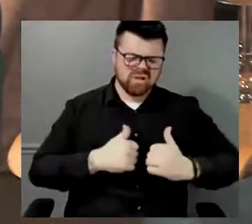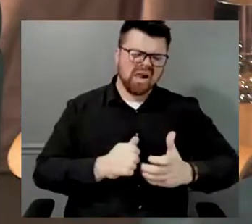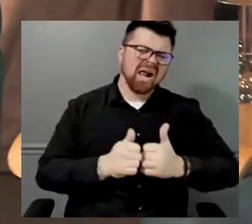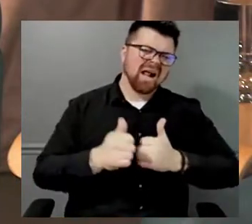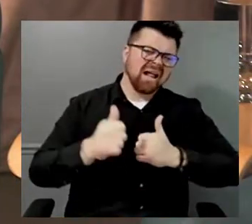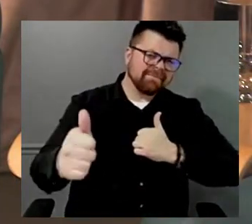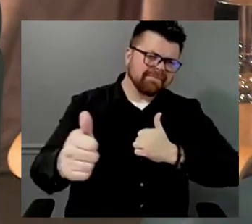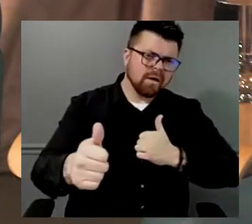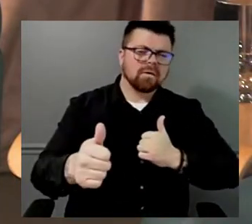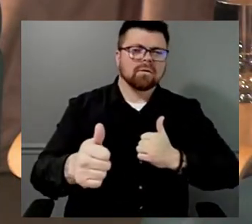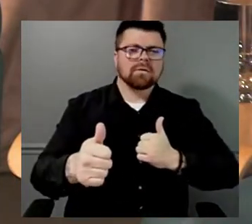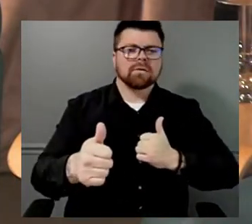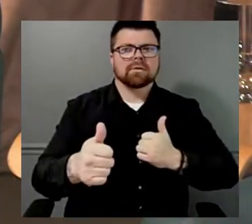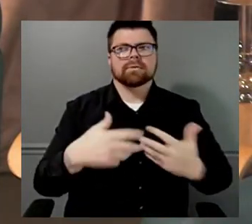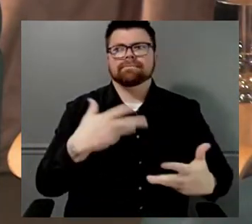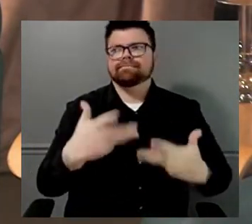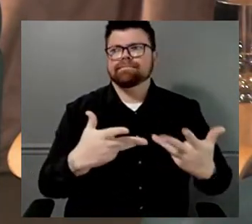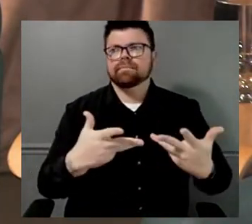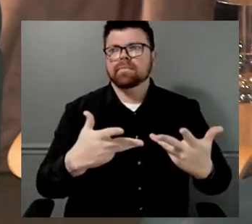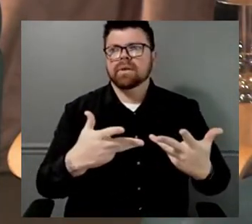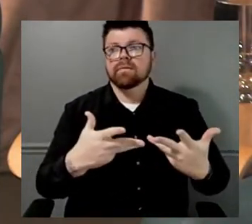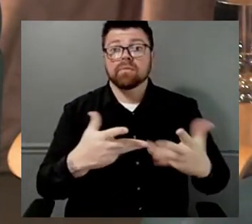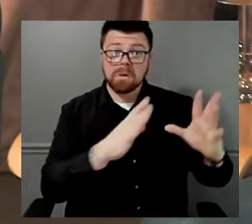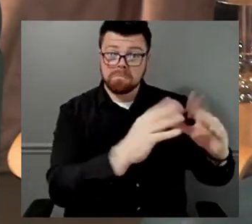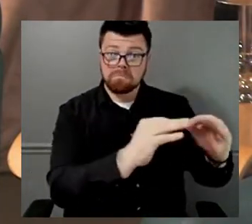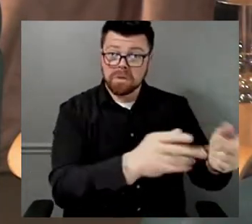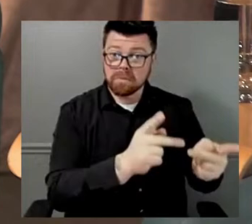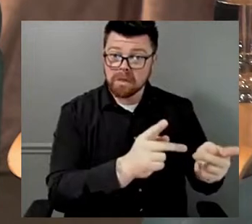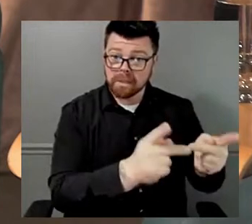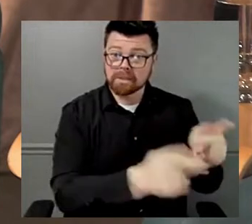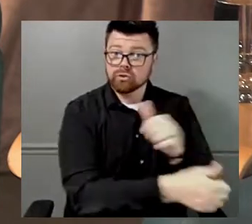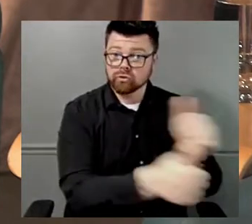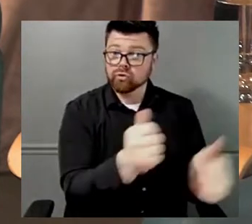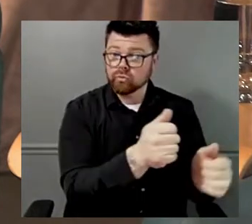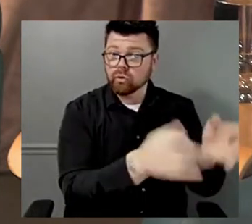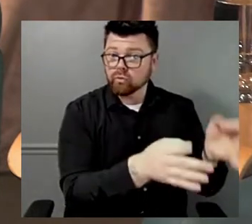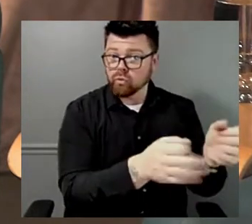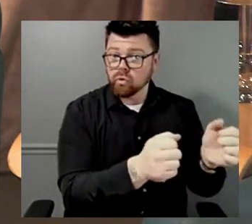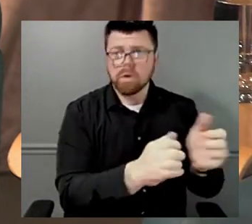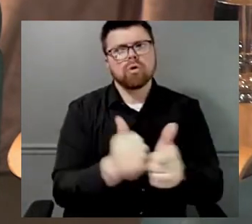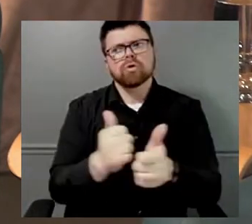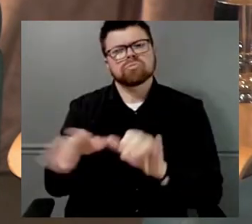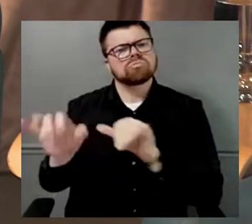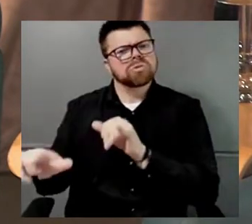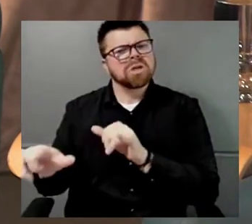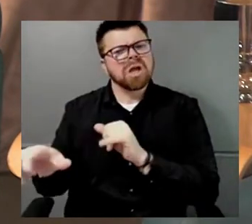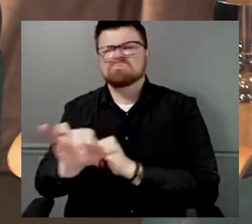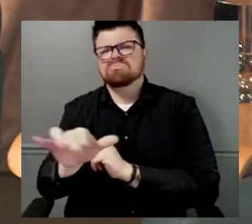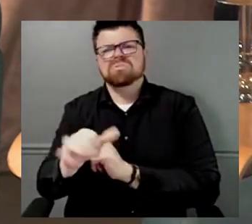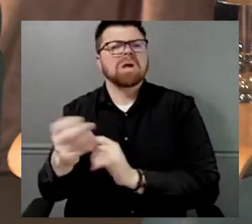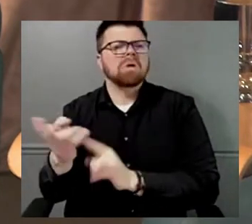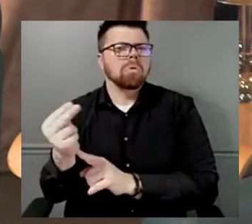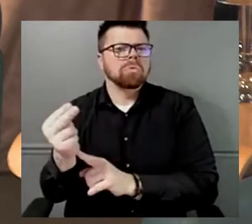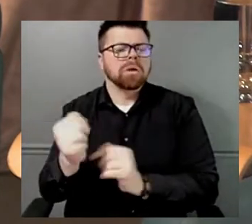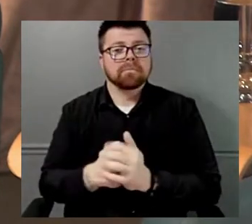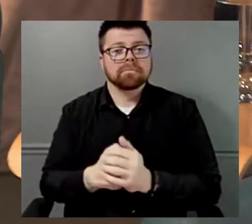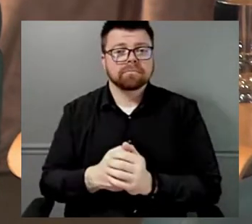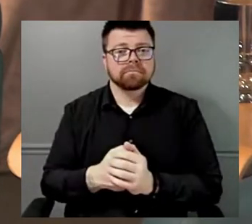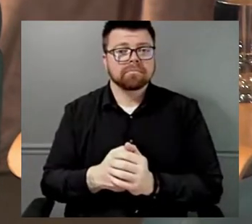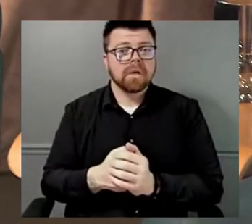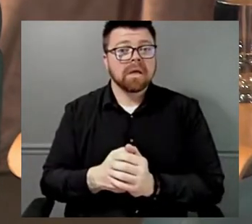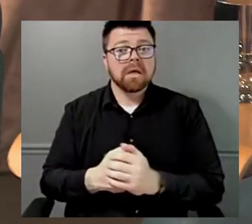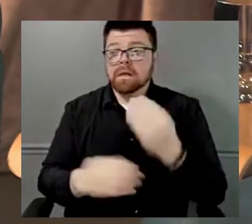the meeting place of the Supreme Court, and most of them stayed in the same hotel. And they ate lunch and